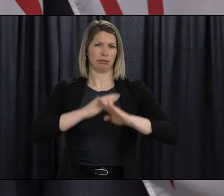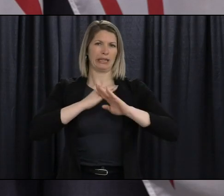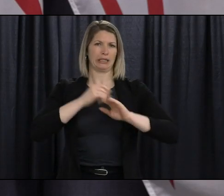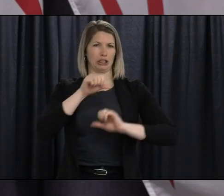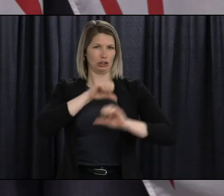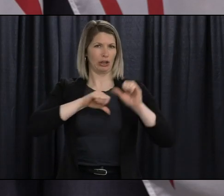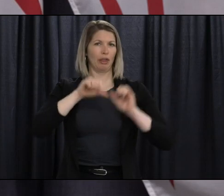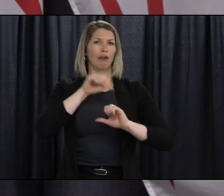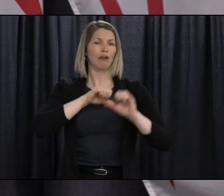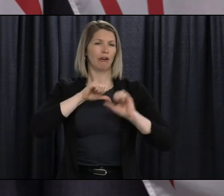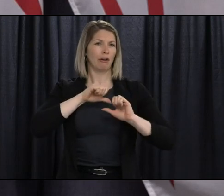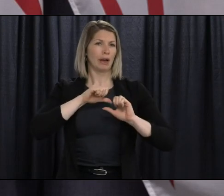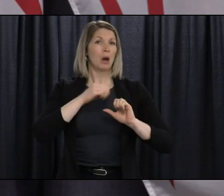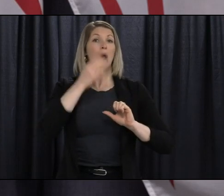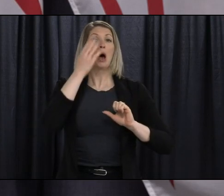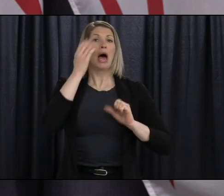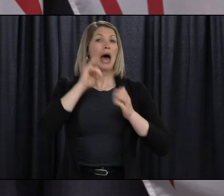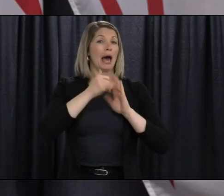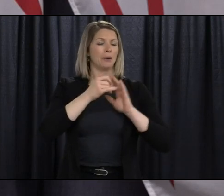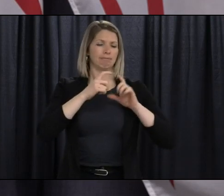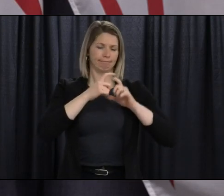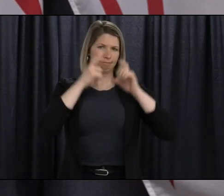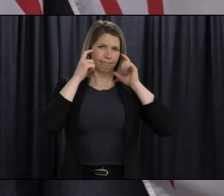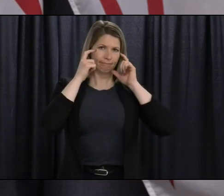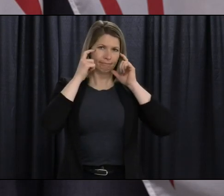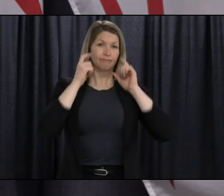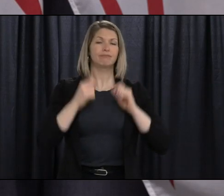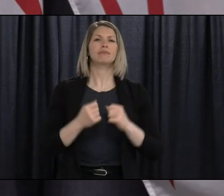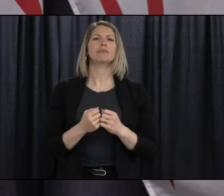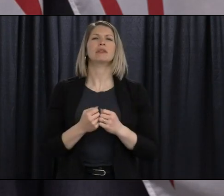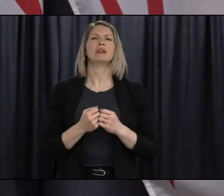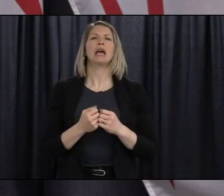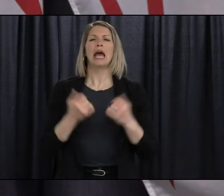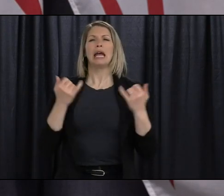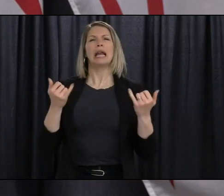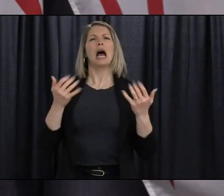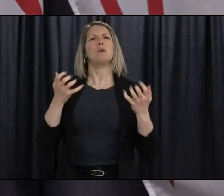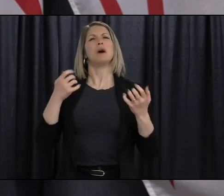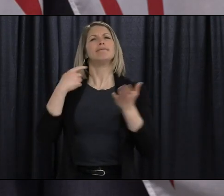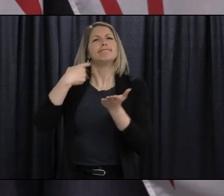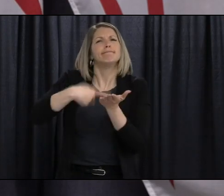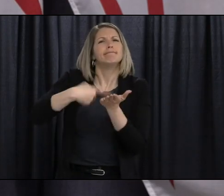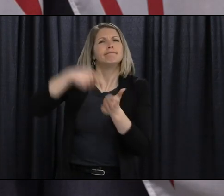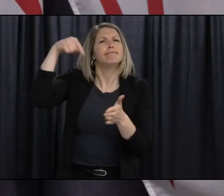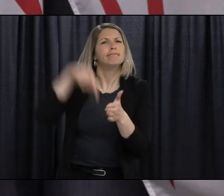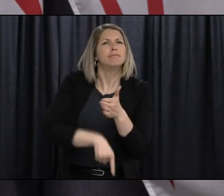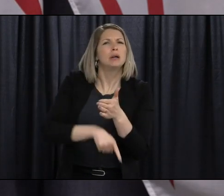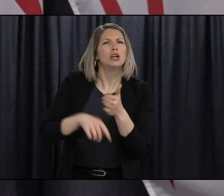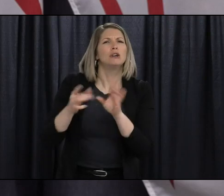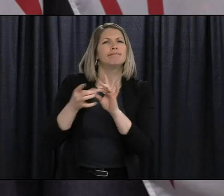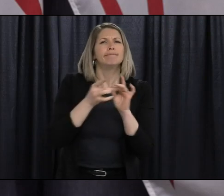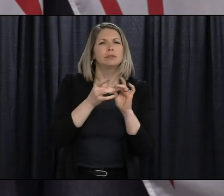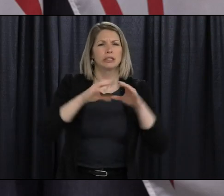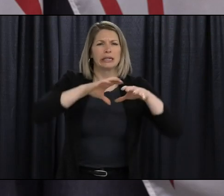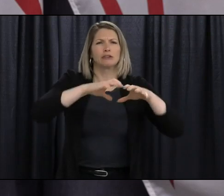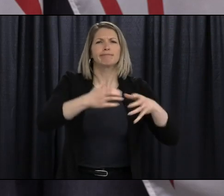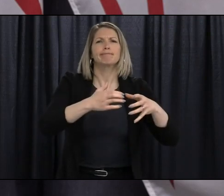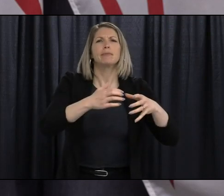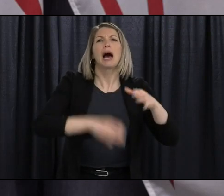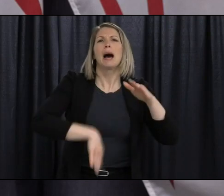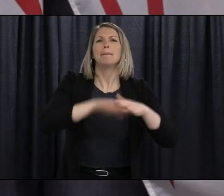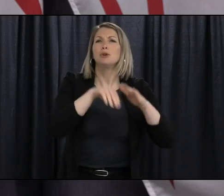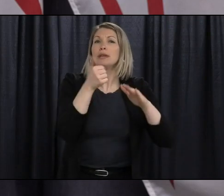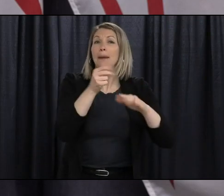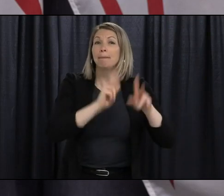provide clarification today about public gatherings. Alert Level 4 allows gatherings of up to 10 people for funerals,